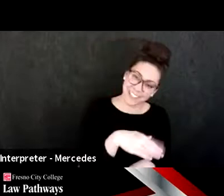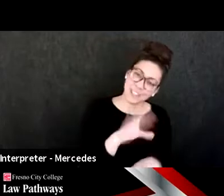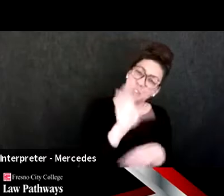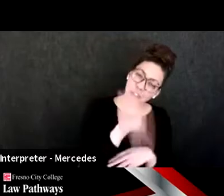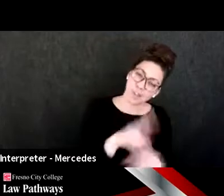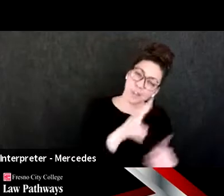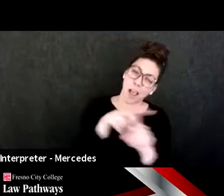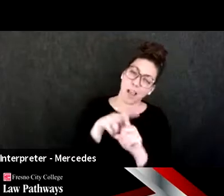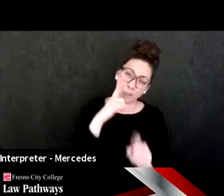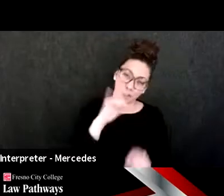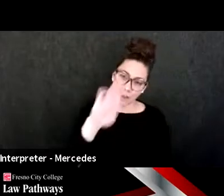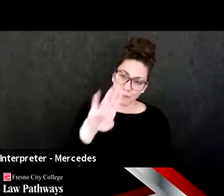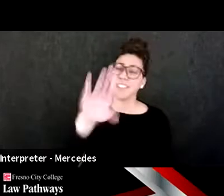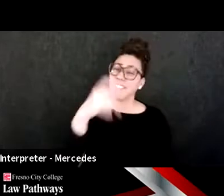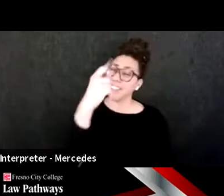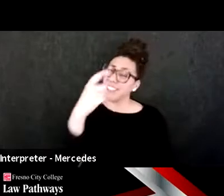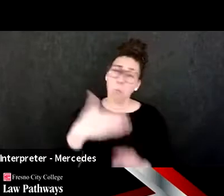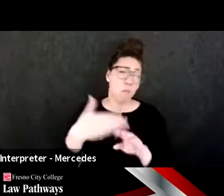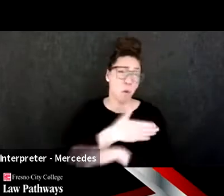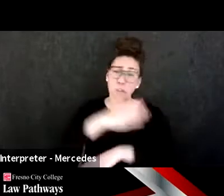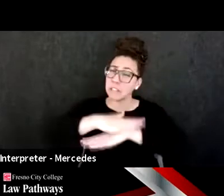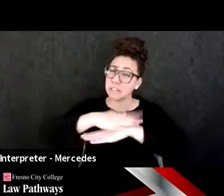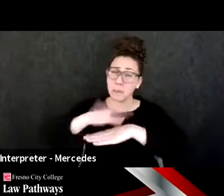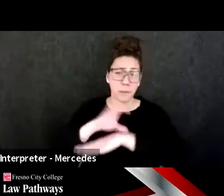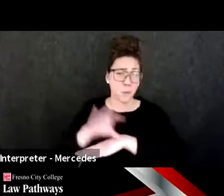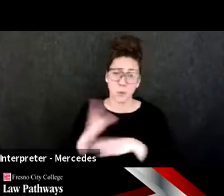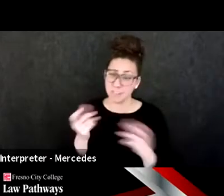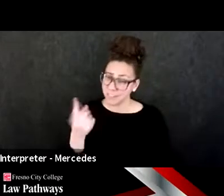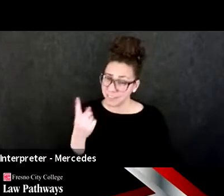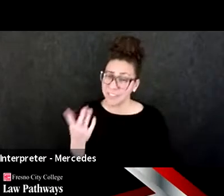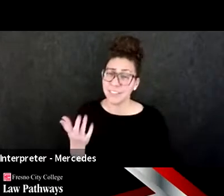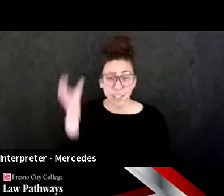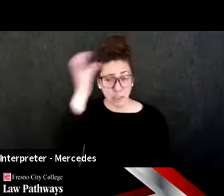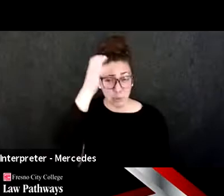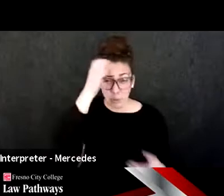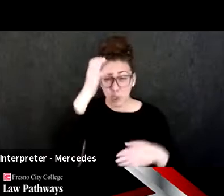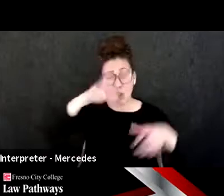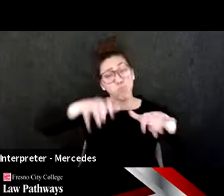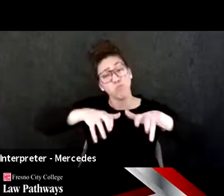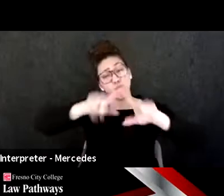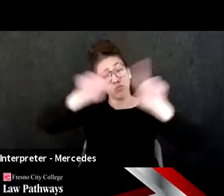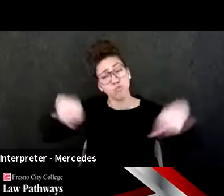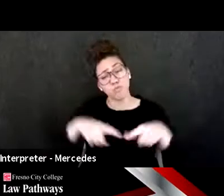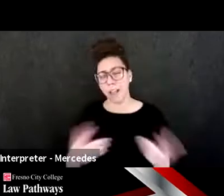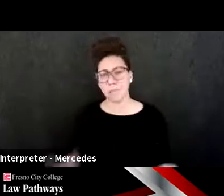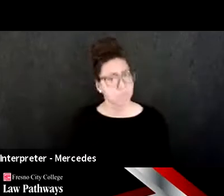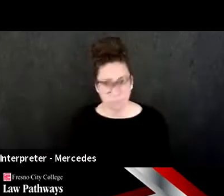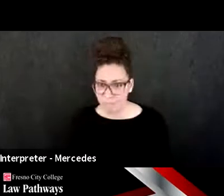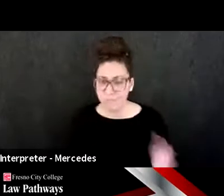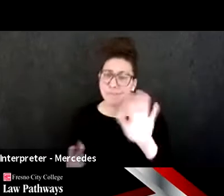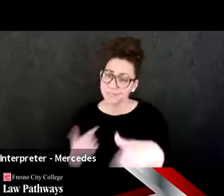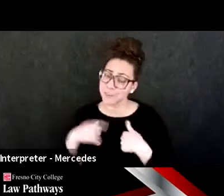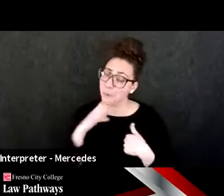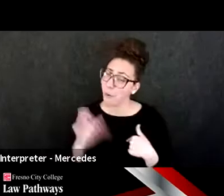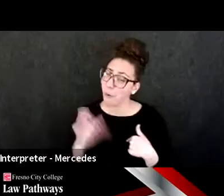the time, this is before desktop computers were everywhere. So I actually visited all the six Chicago, I'm pretty old folks.